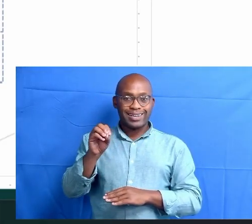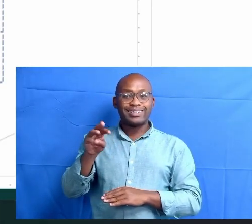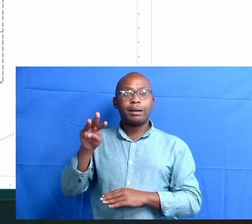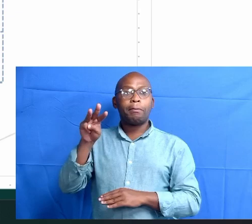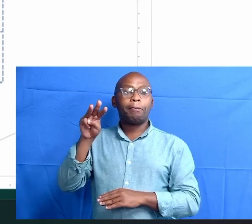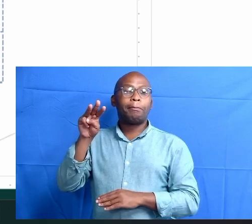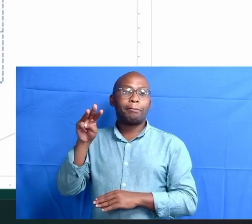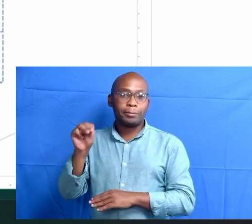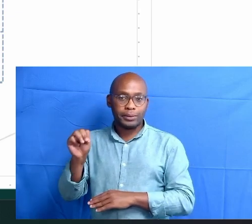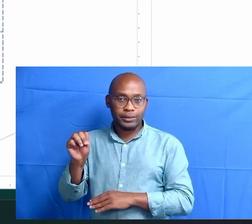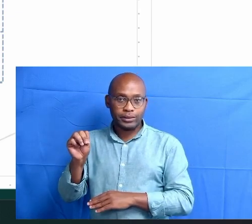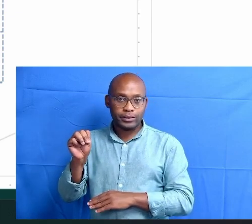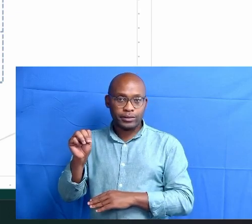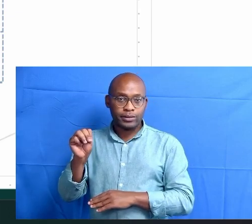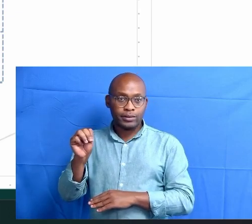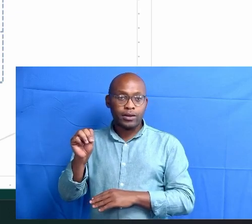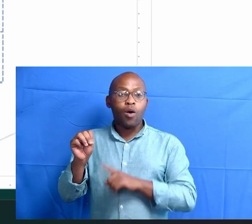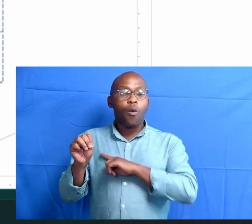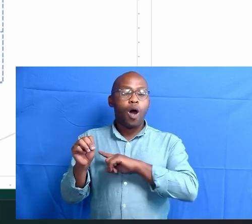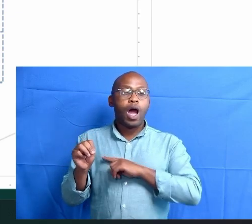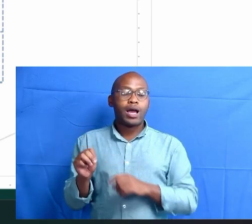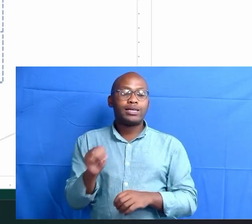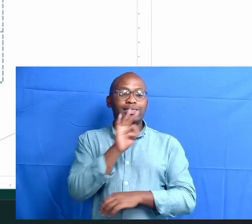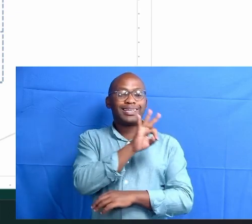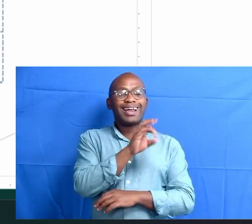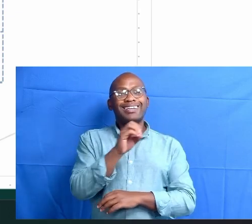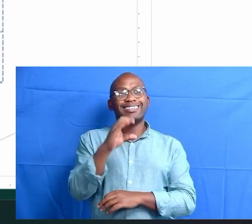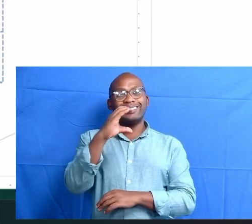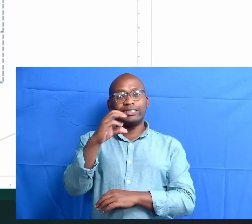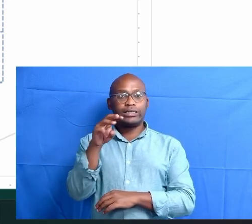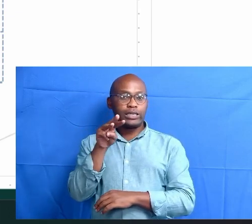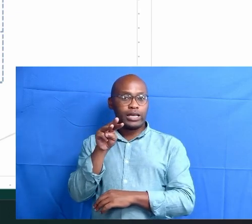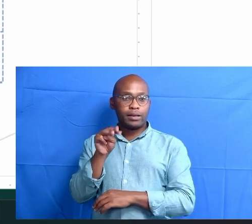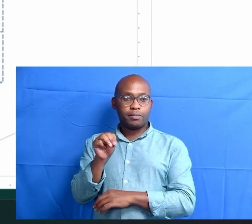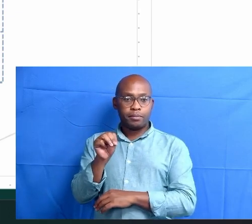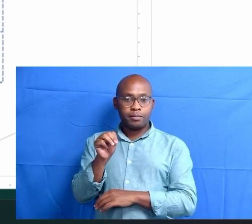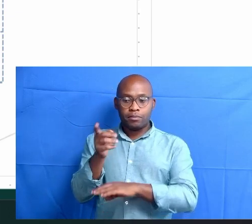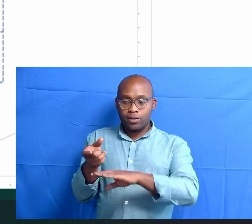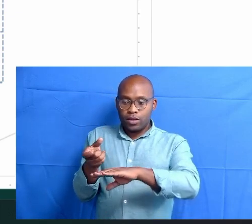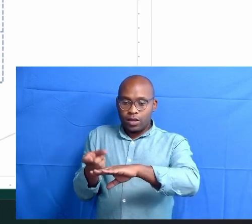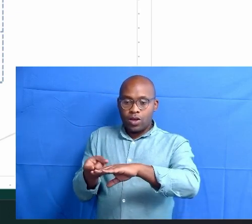meters. That will be 300 centimeters, because it will be 300